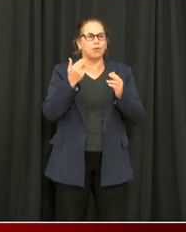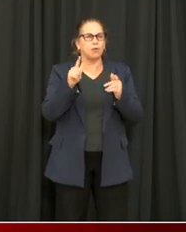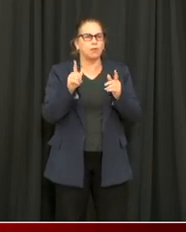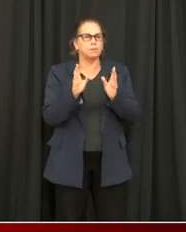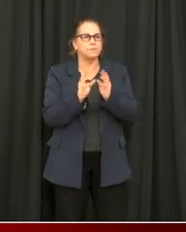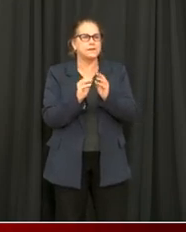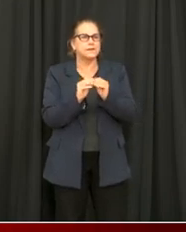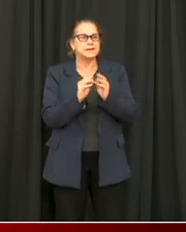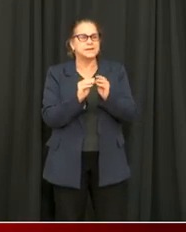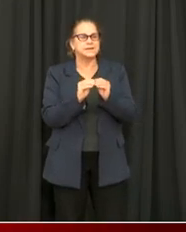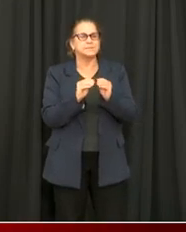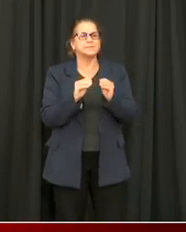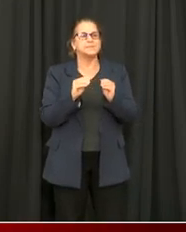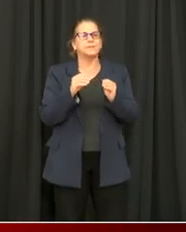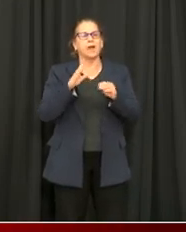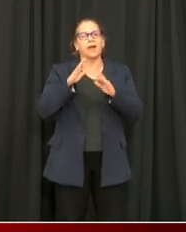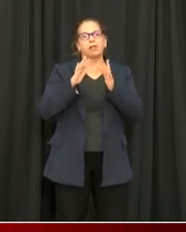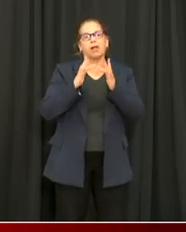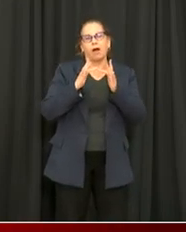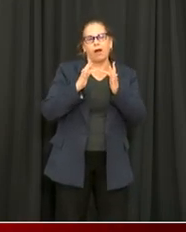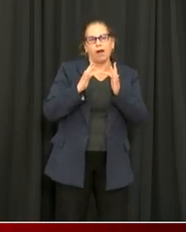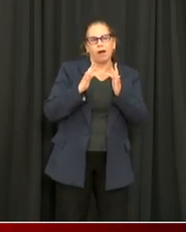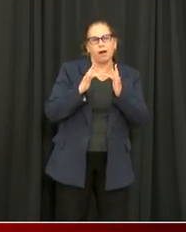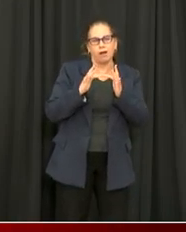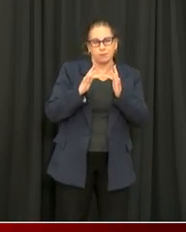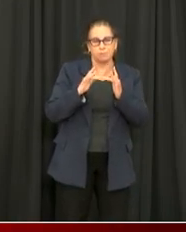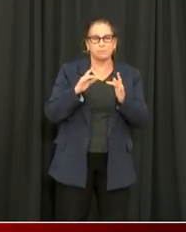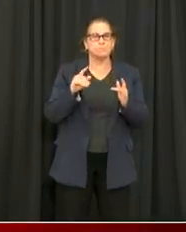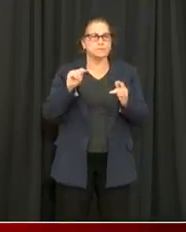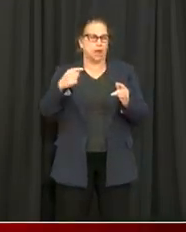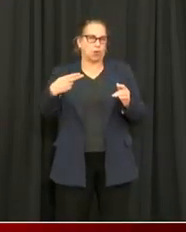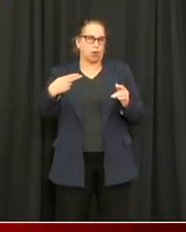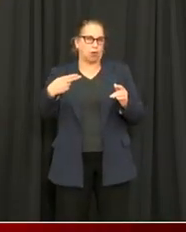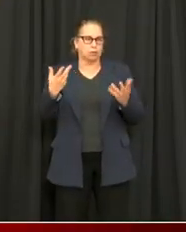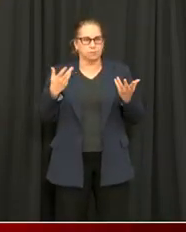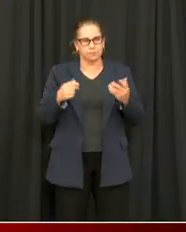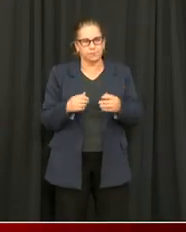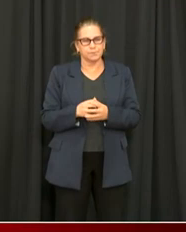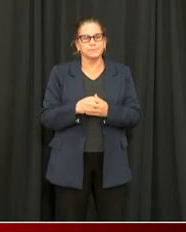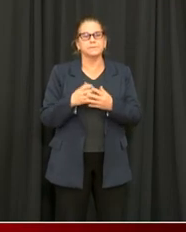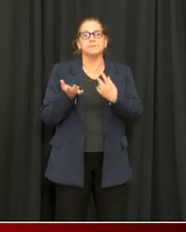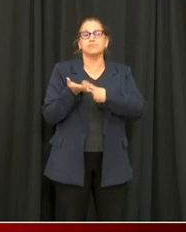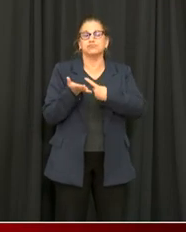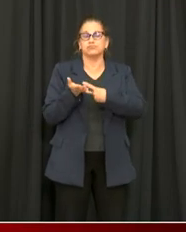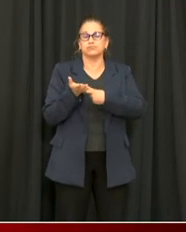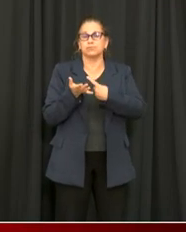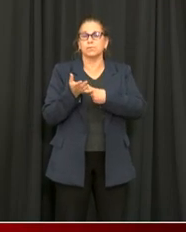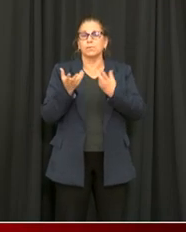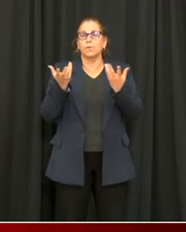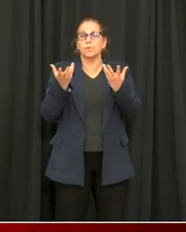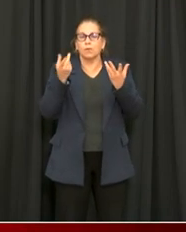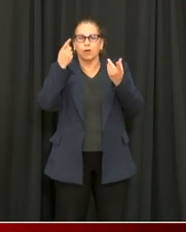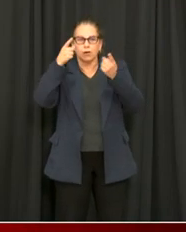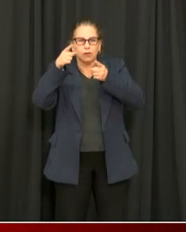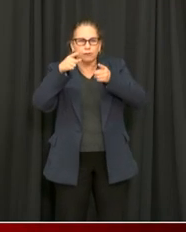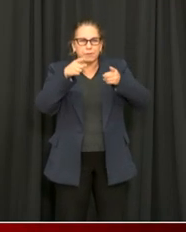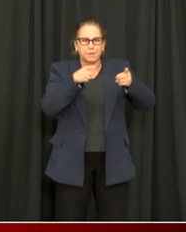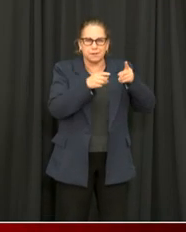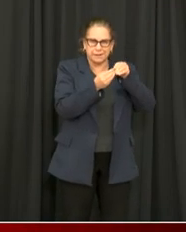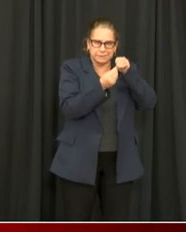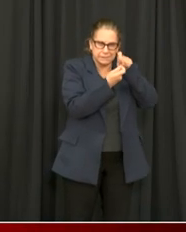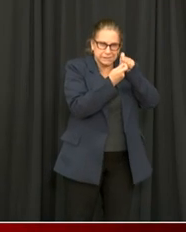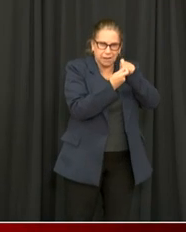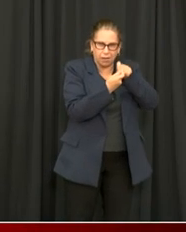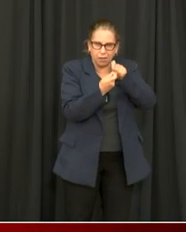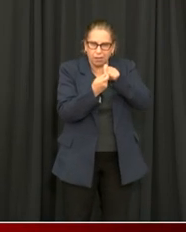community telephone town hall to discuss these agreements, the details of these agreements. And